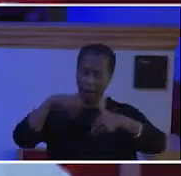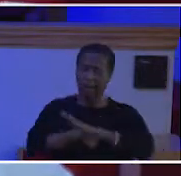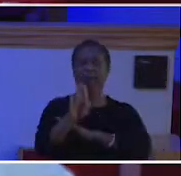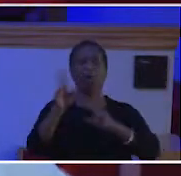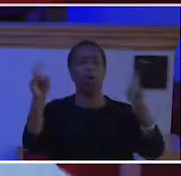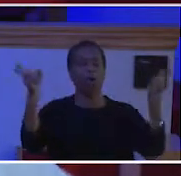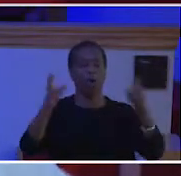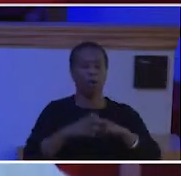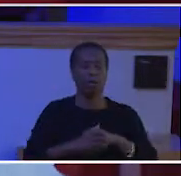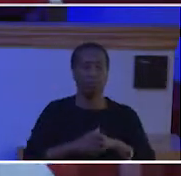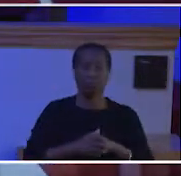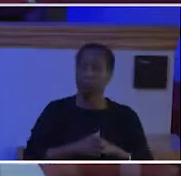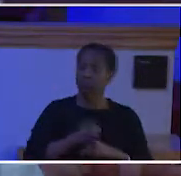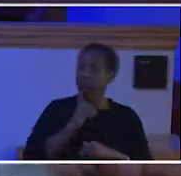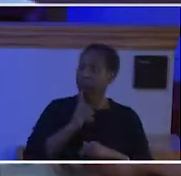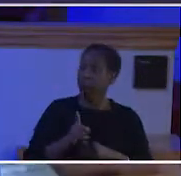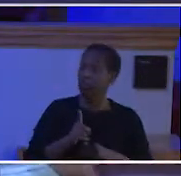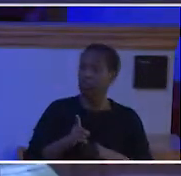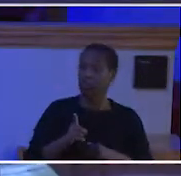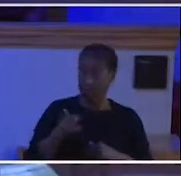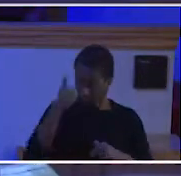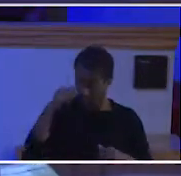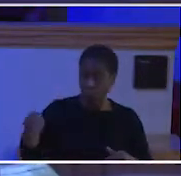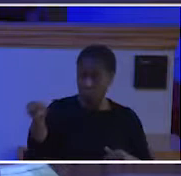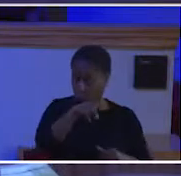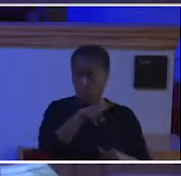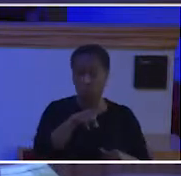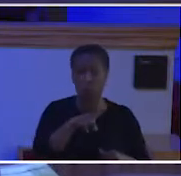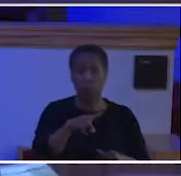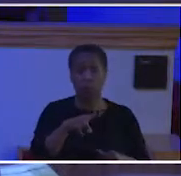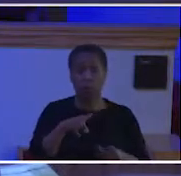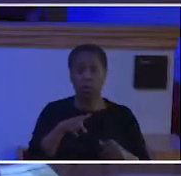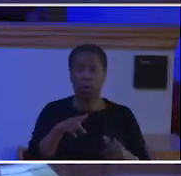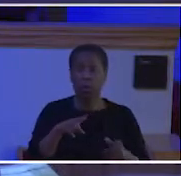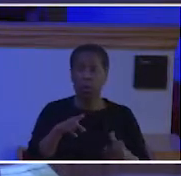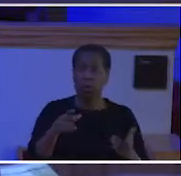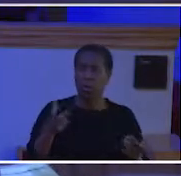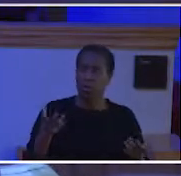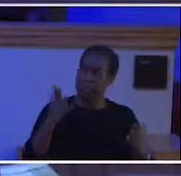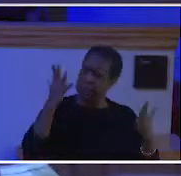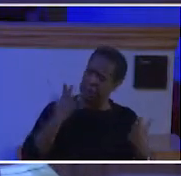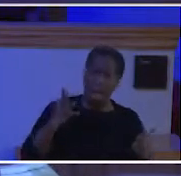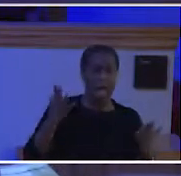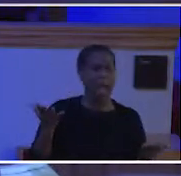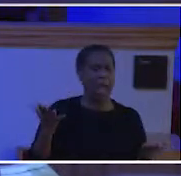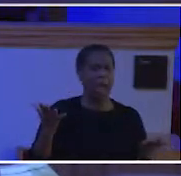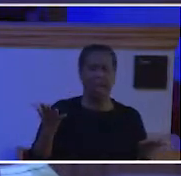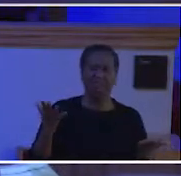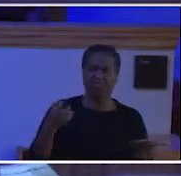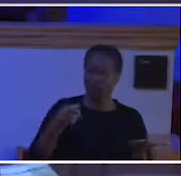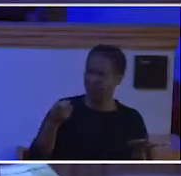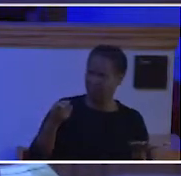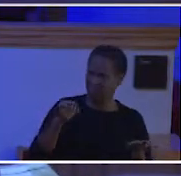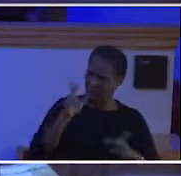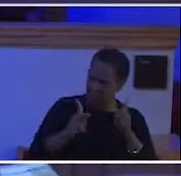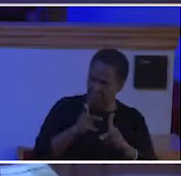How sad it is for the people of God to not really expect a whole lot from